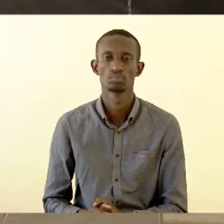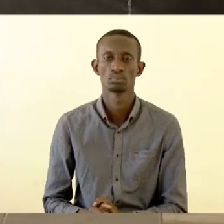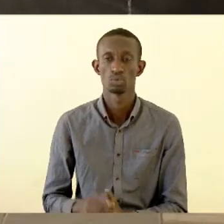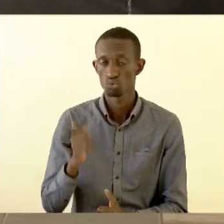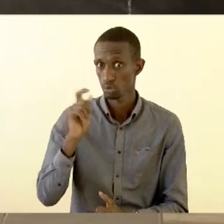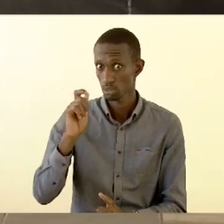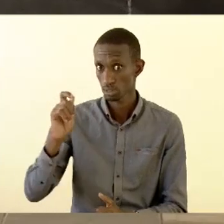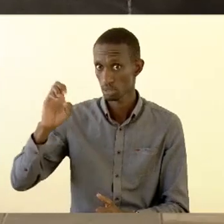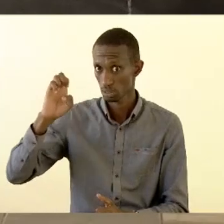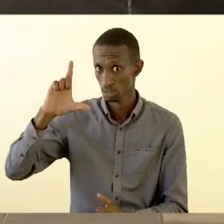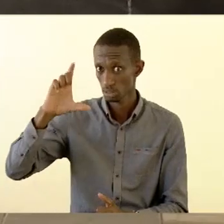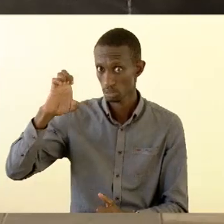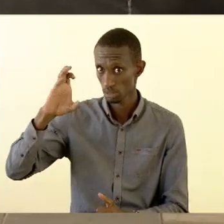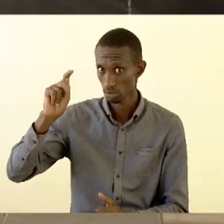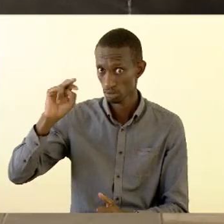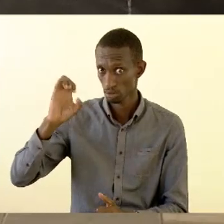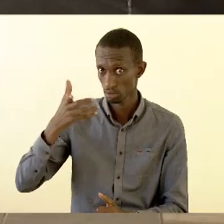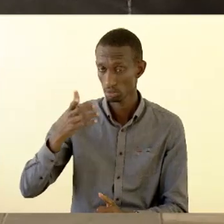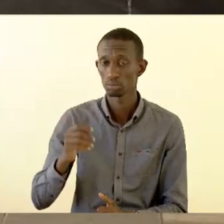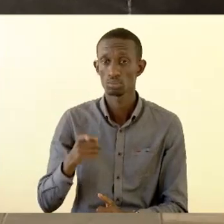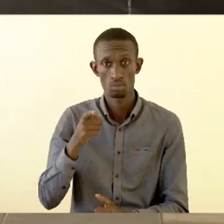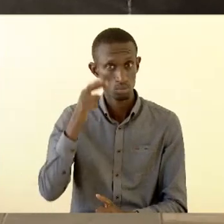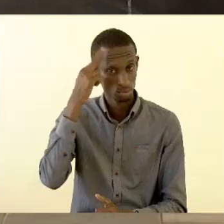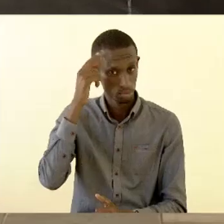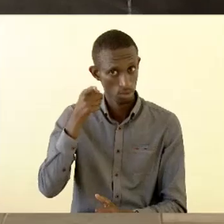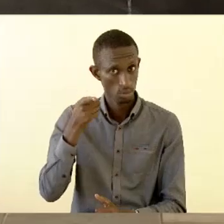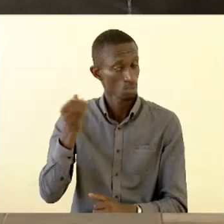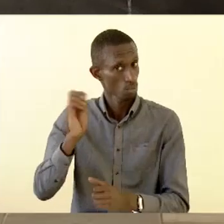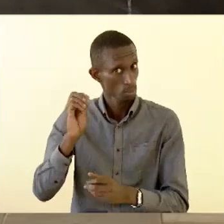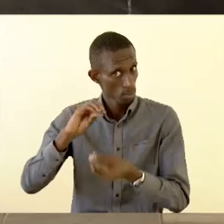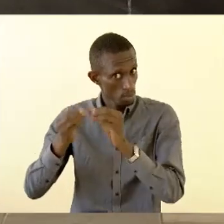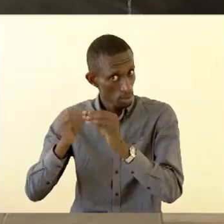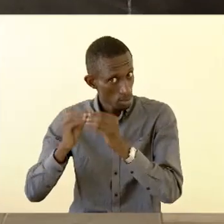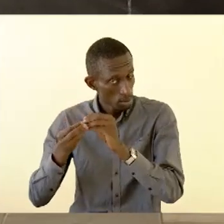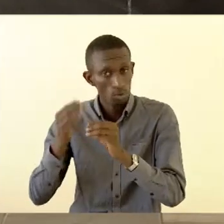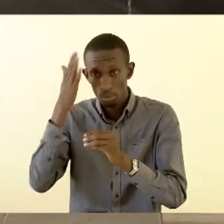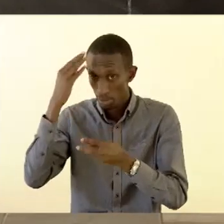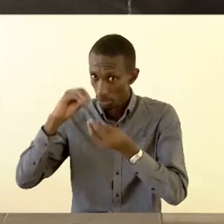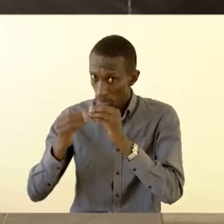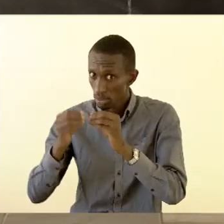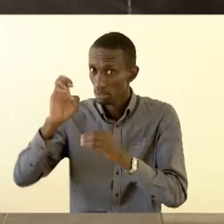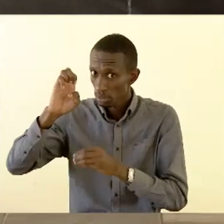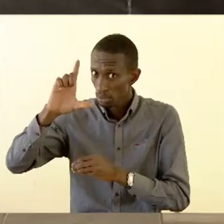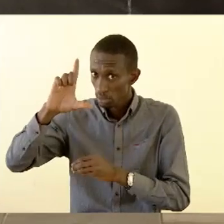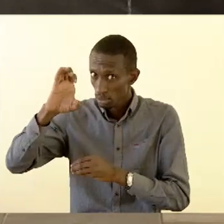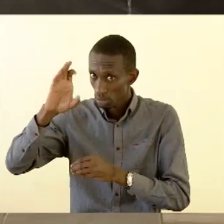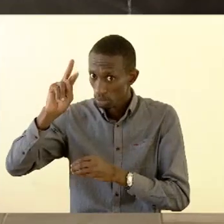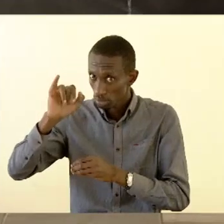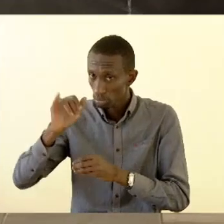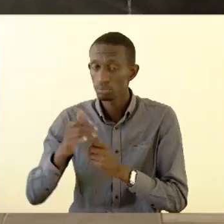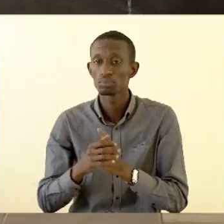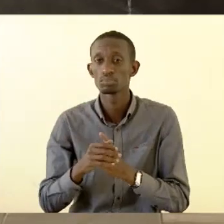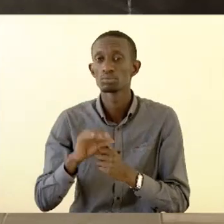electronic configurations. Remember, you first determine the number of electrons that can be deduced from the atomic numbers,